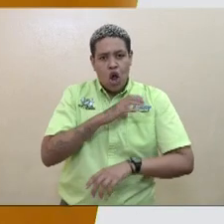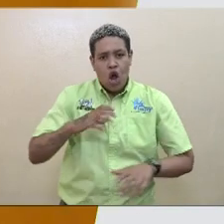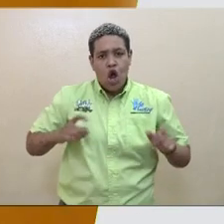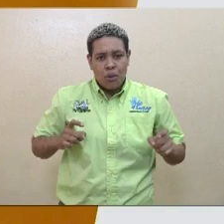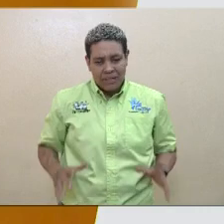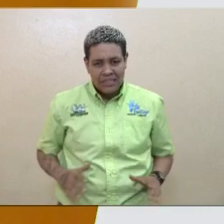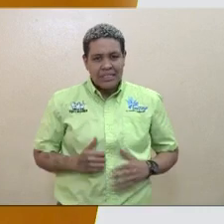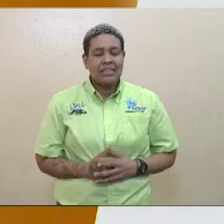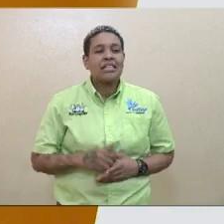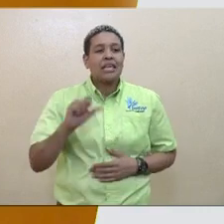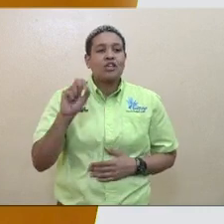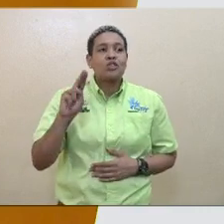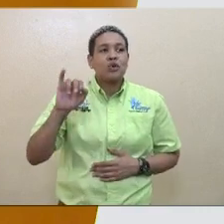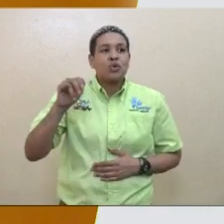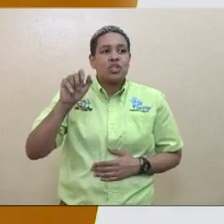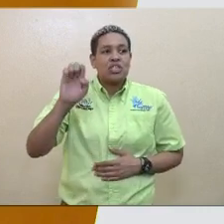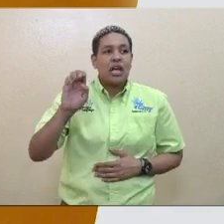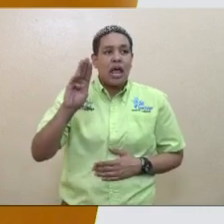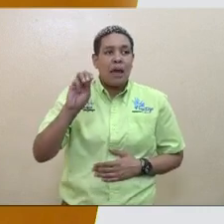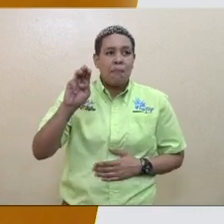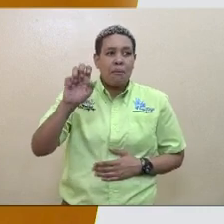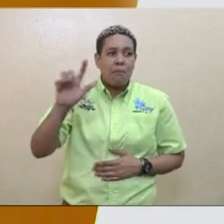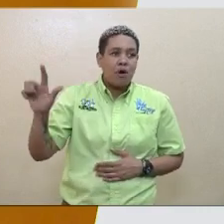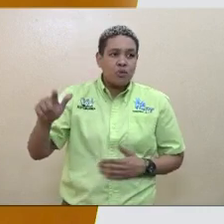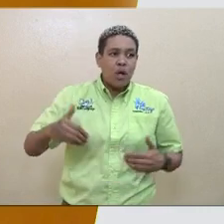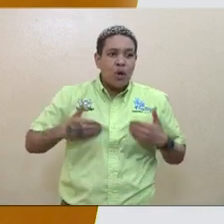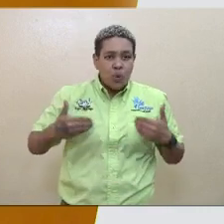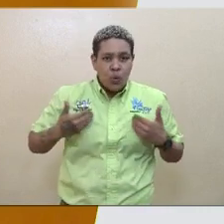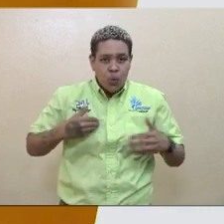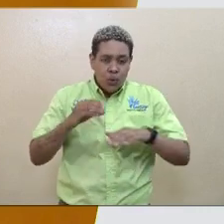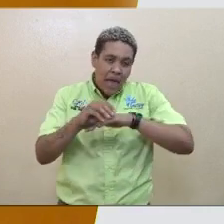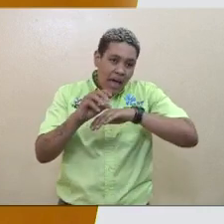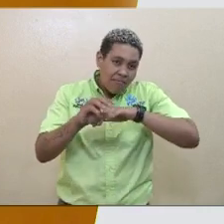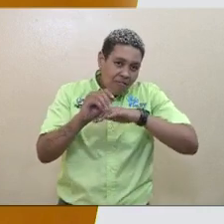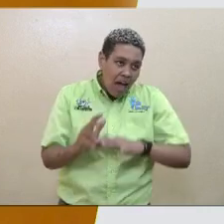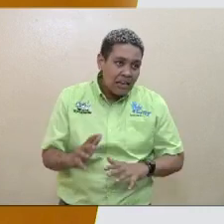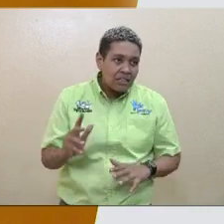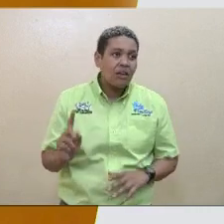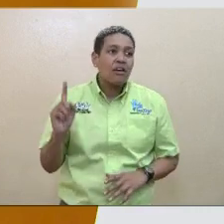And Mr. Sujay Boswell, youth advisor.